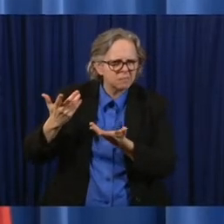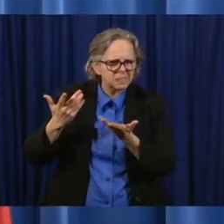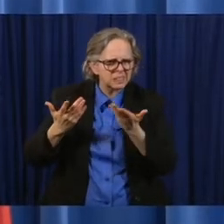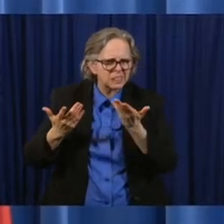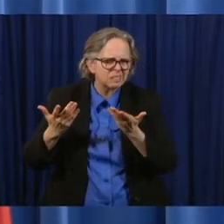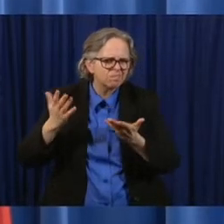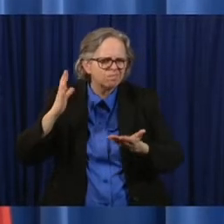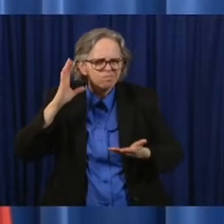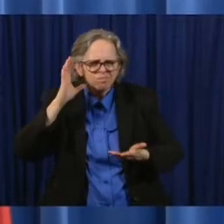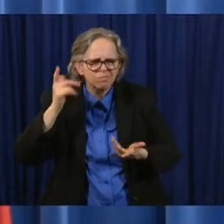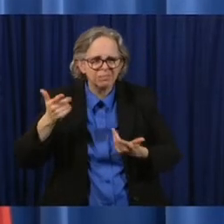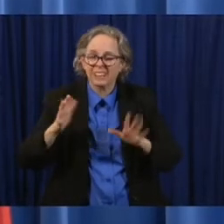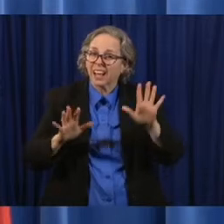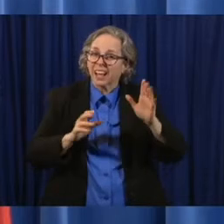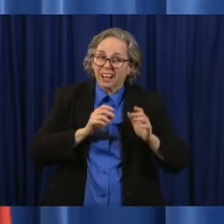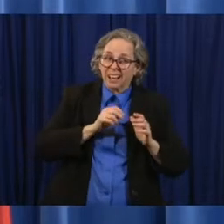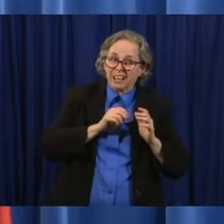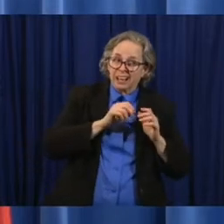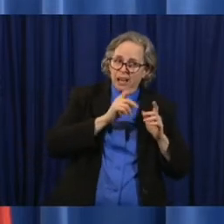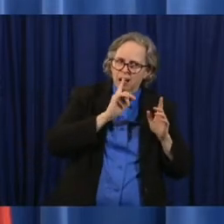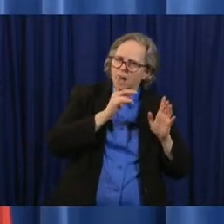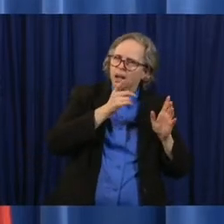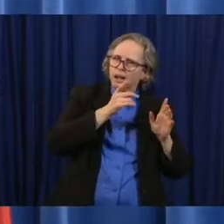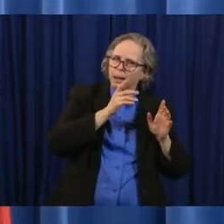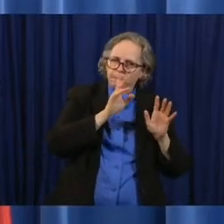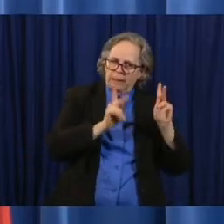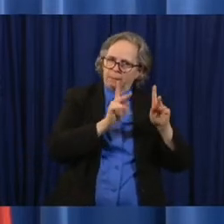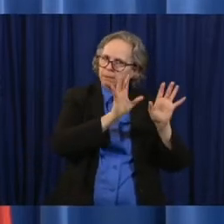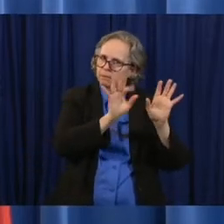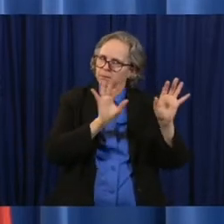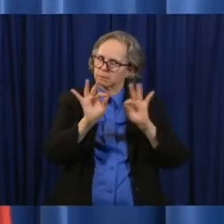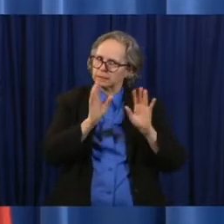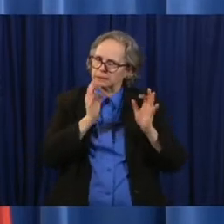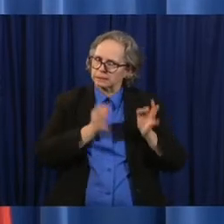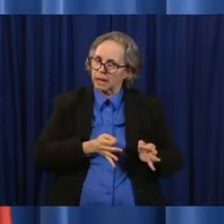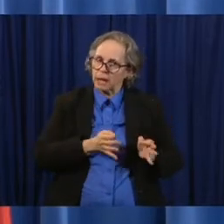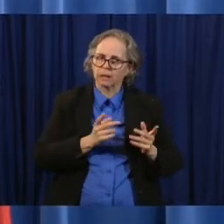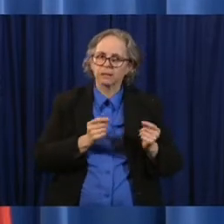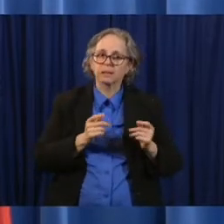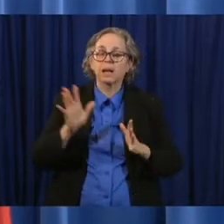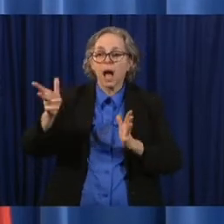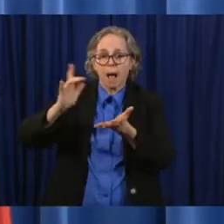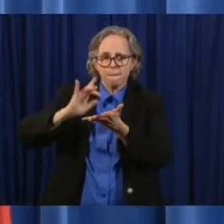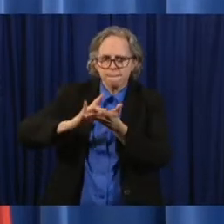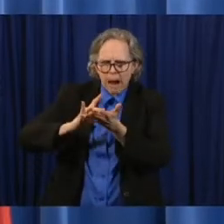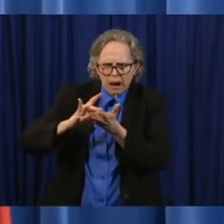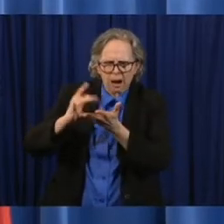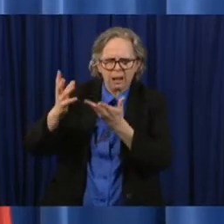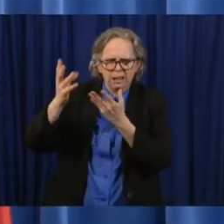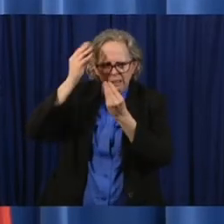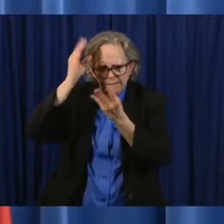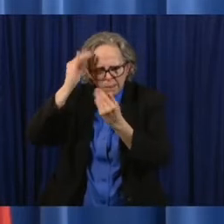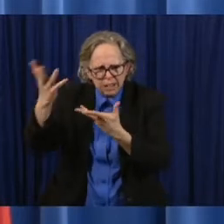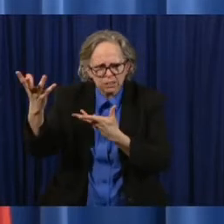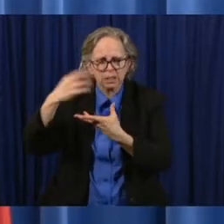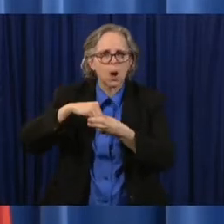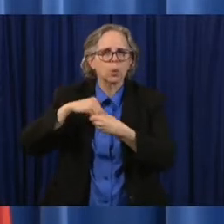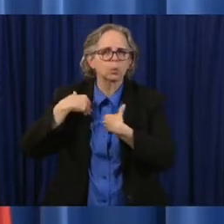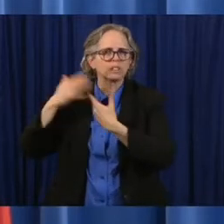choices, the individual as much information as possible about their particular health